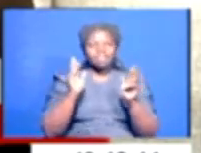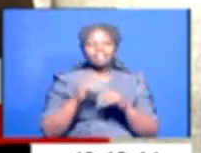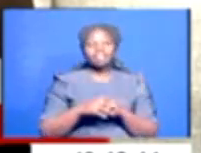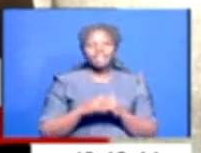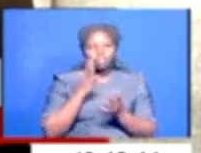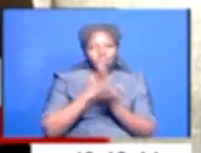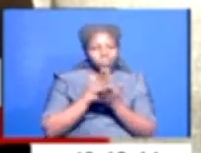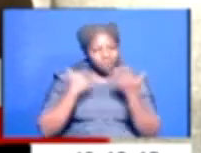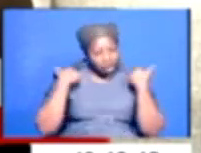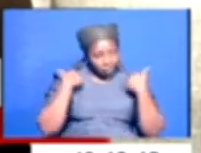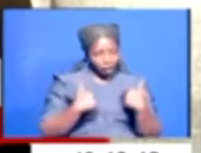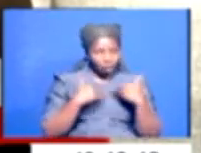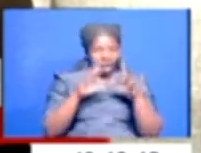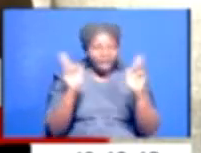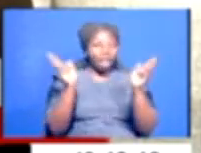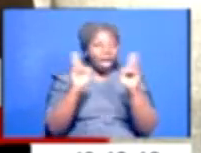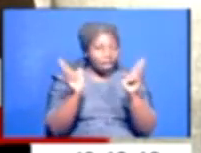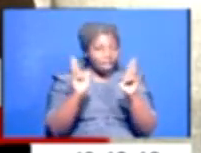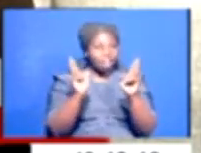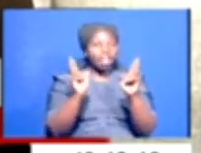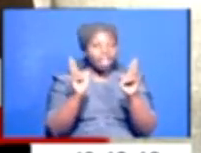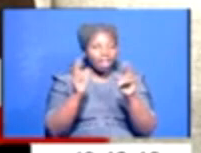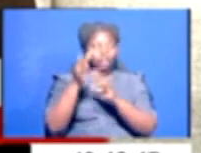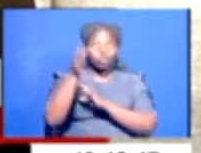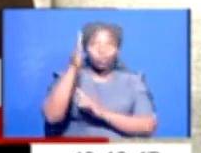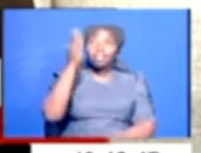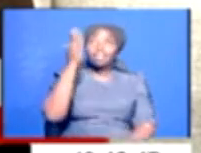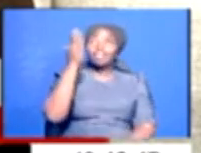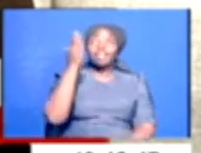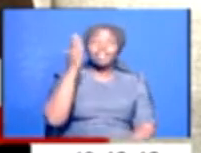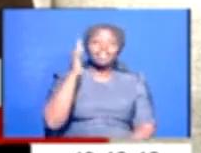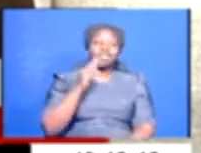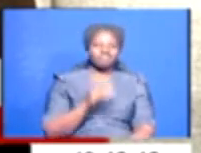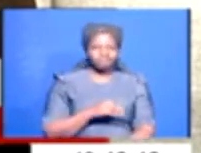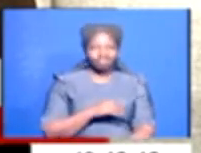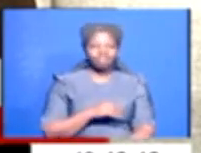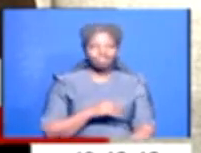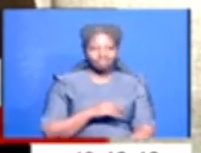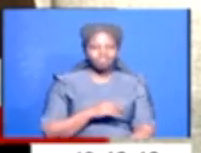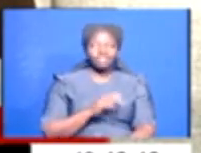ready, and God is there, and will answer my prayers.